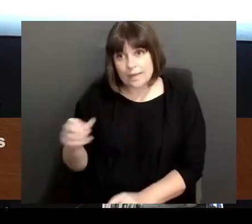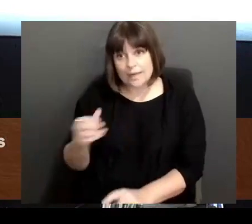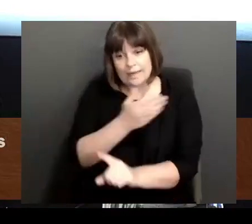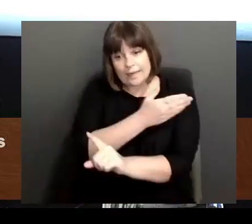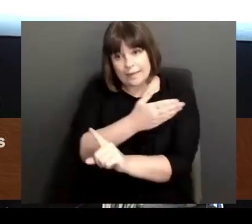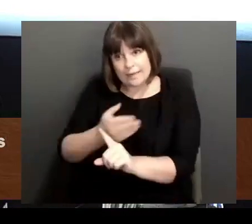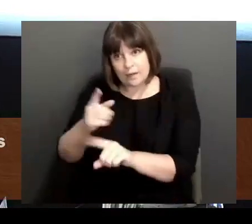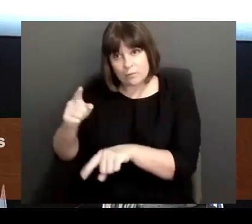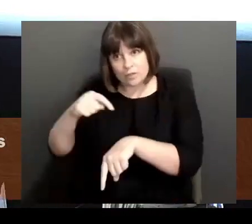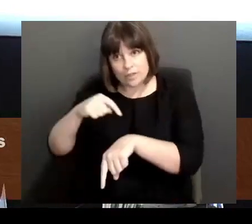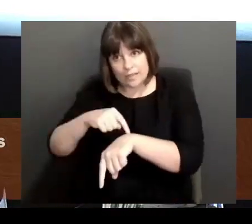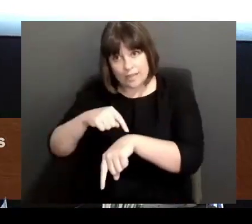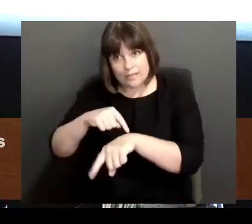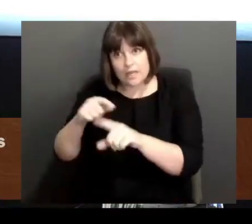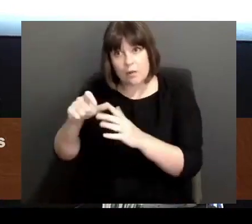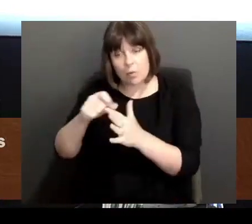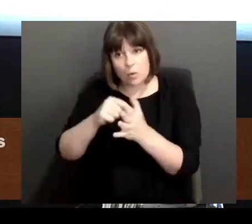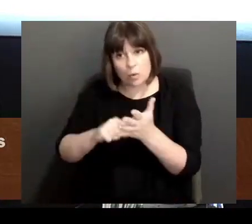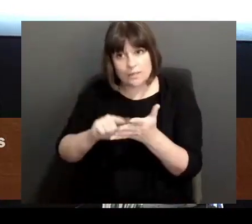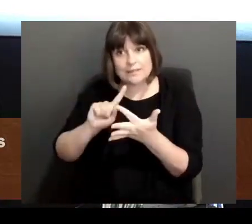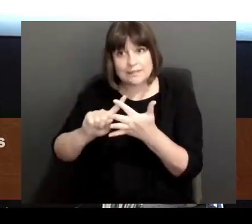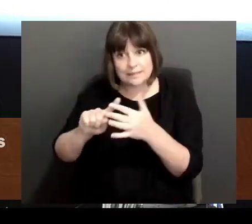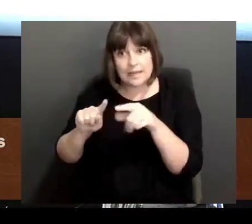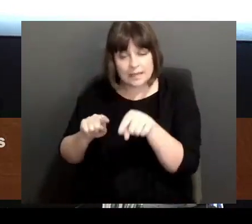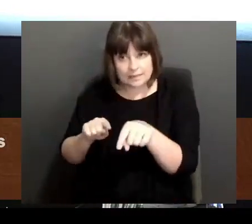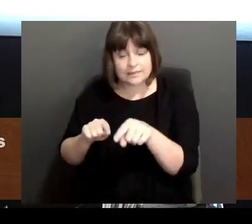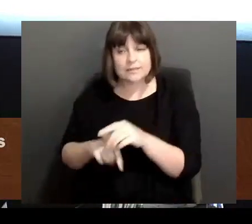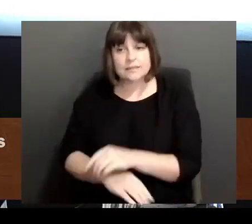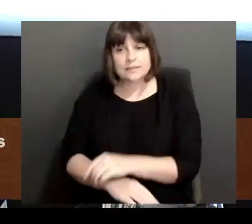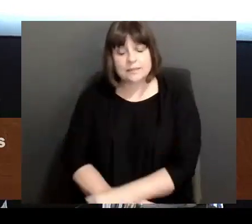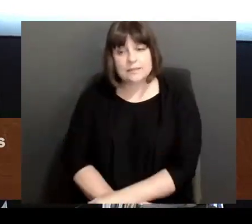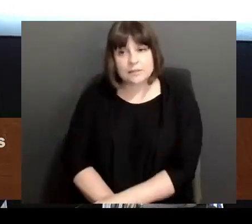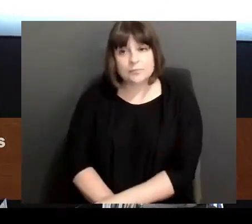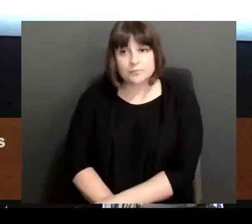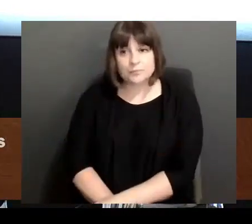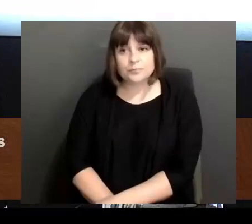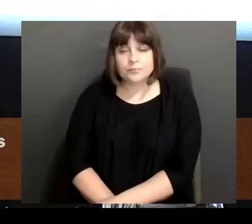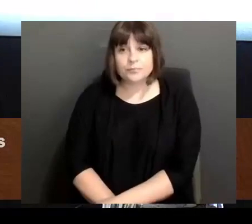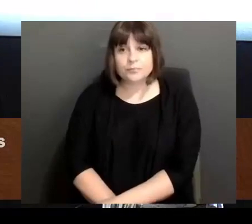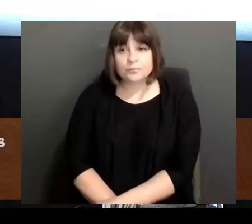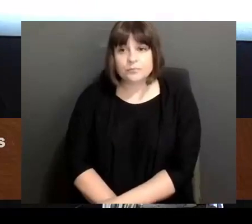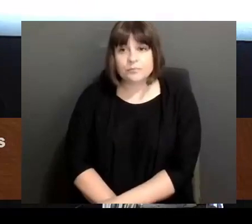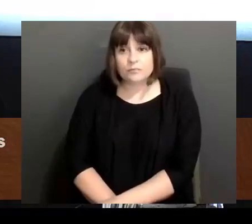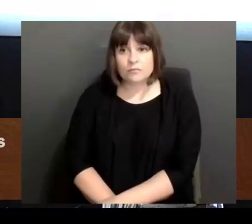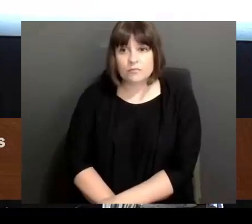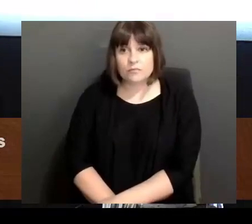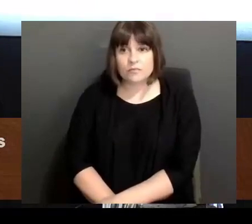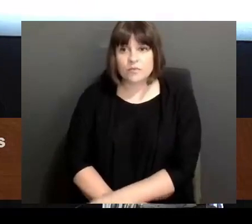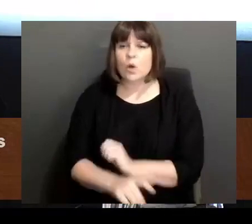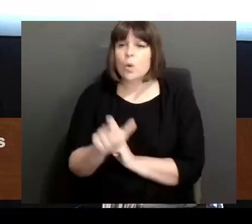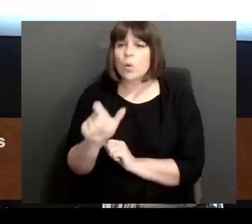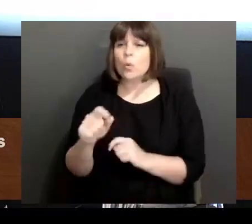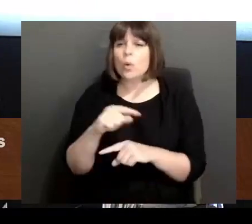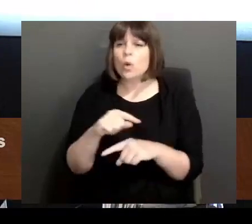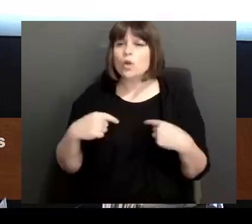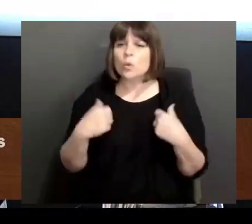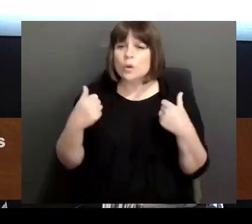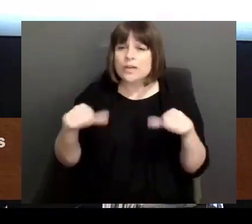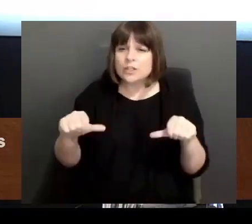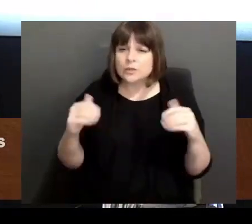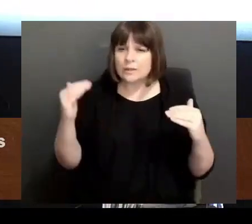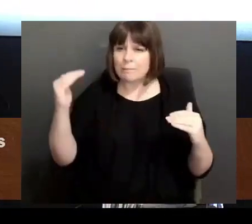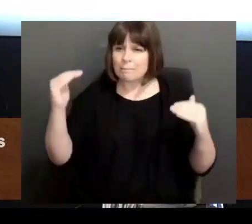was views taken within government. I suppose that typical word that we use around balancing interests and